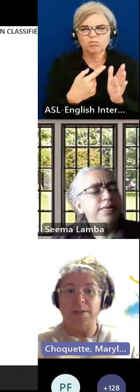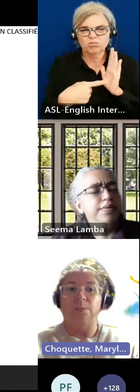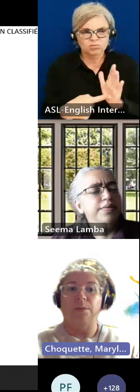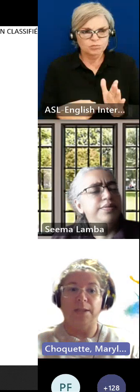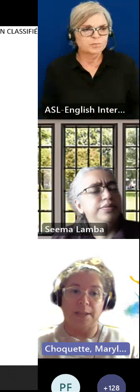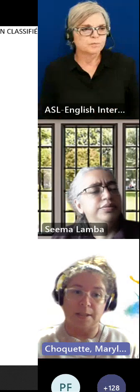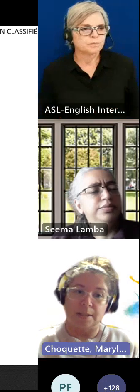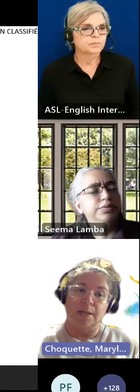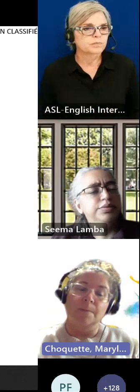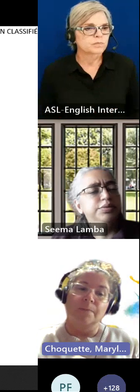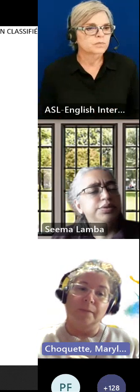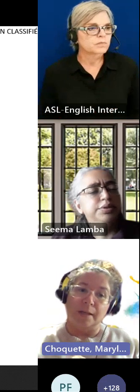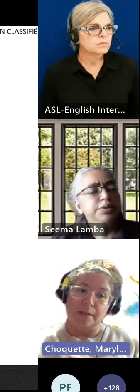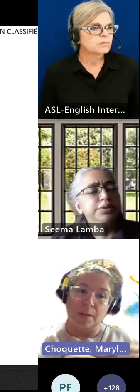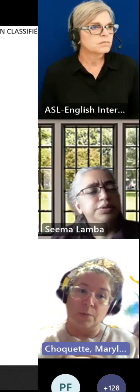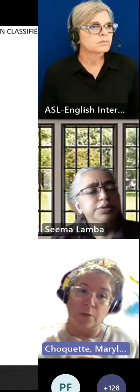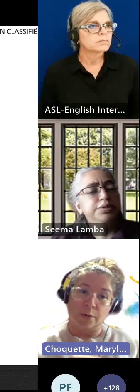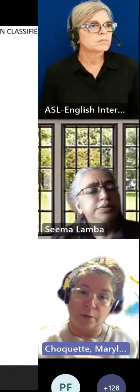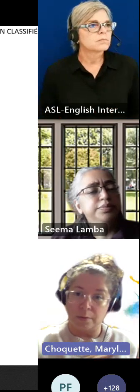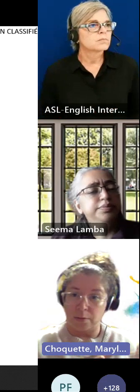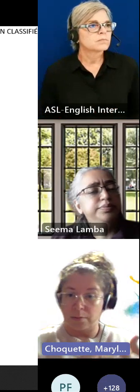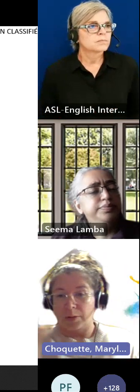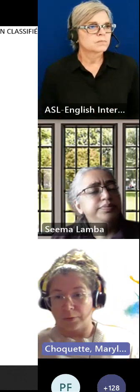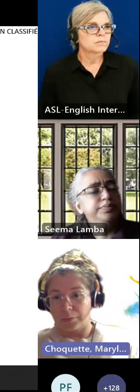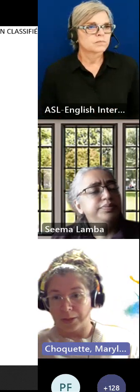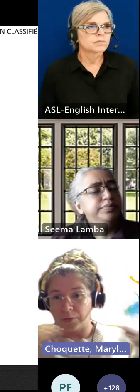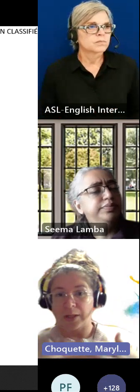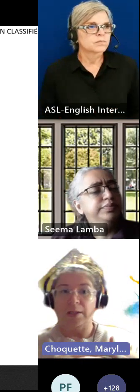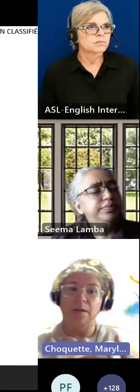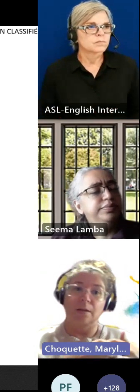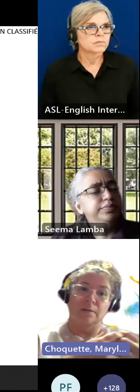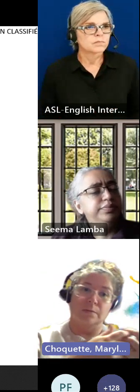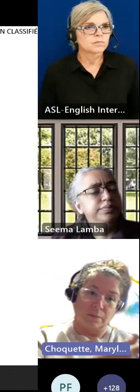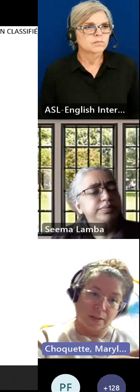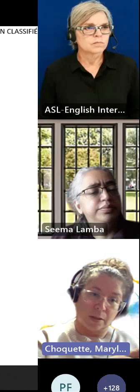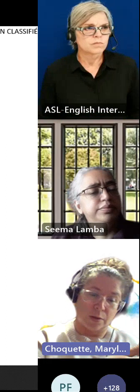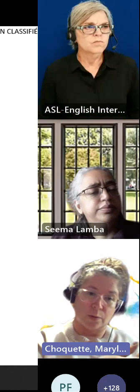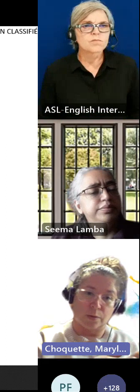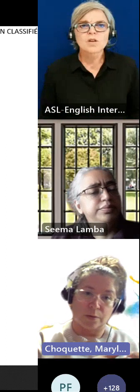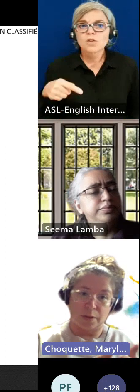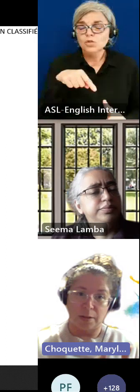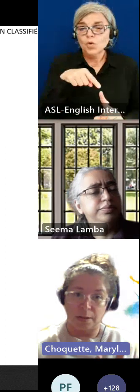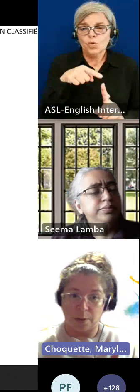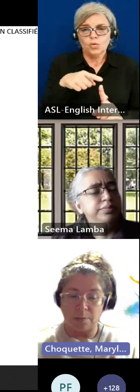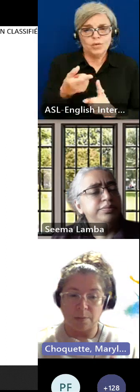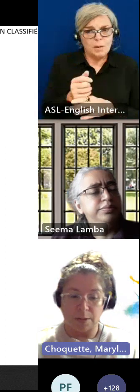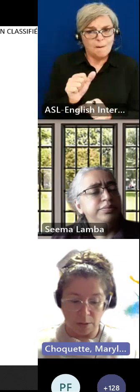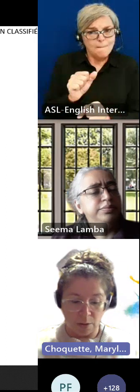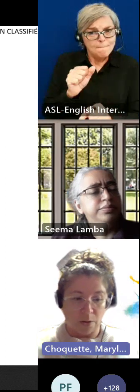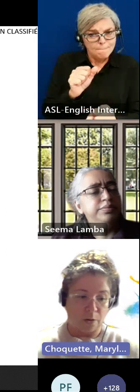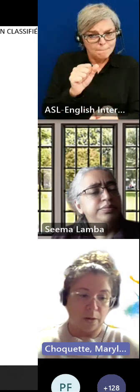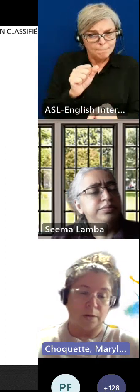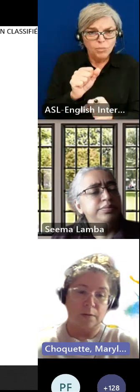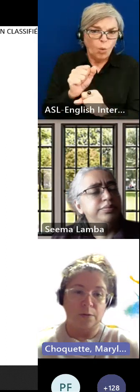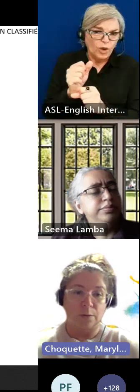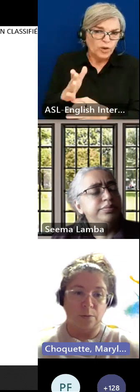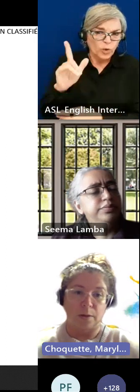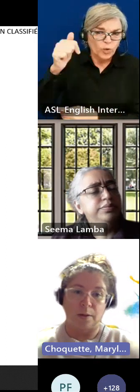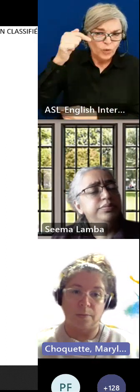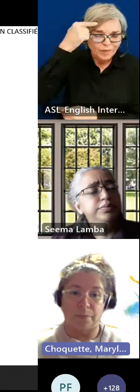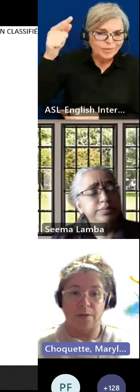identified responsibilities that the employer, so Government of Canada, meaning also your various departments,